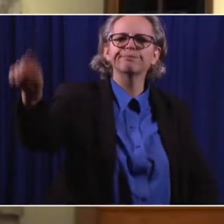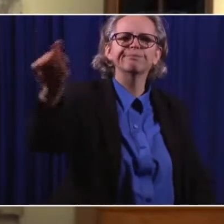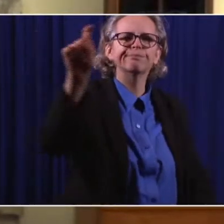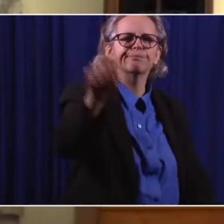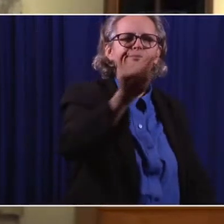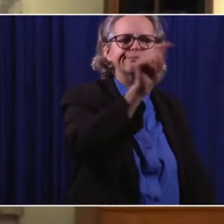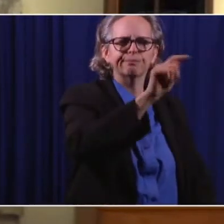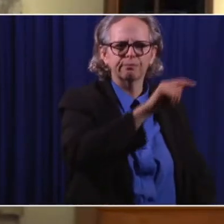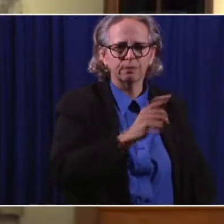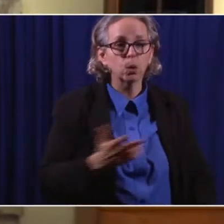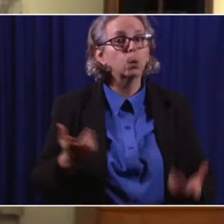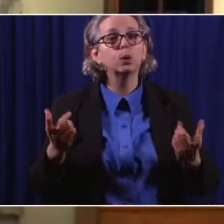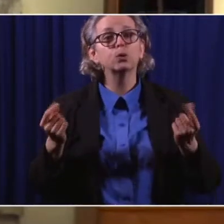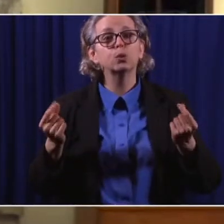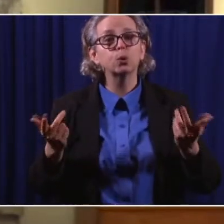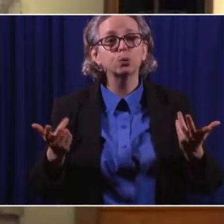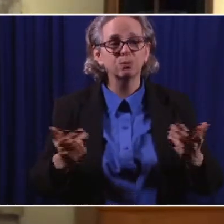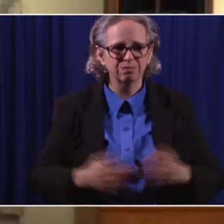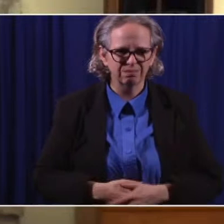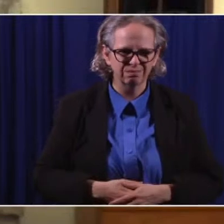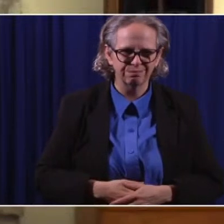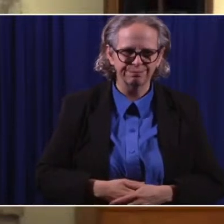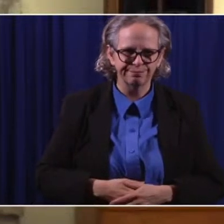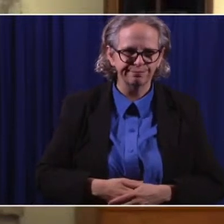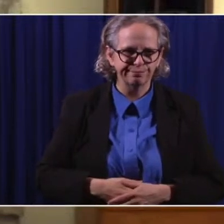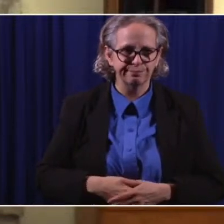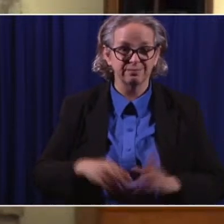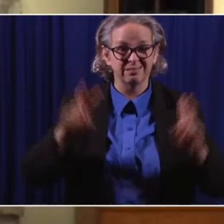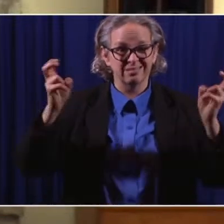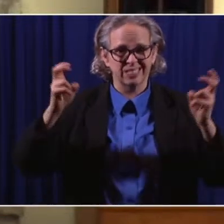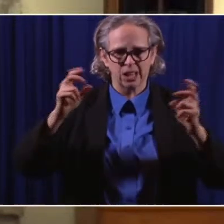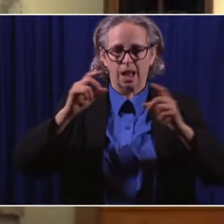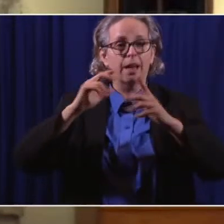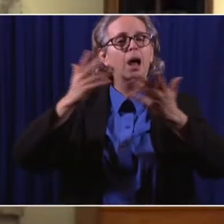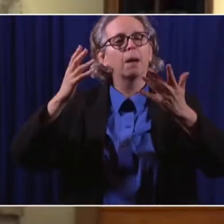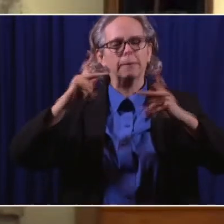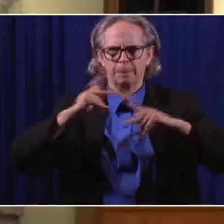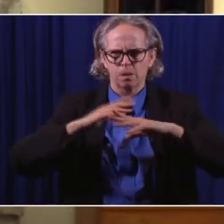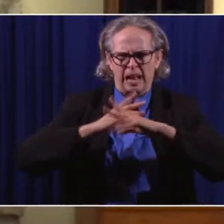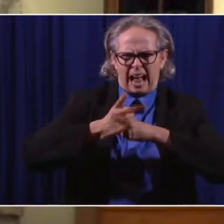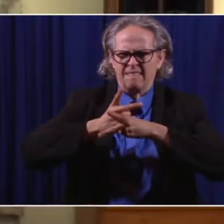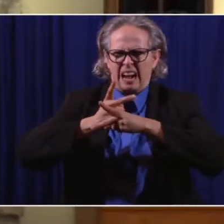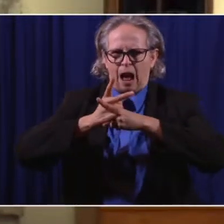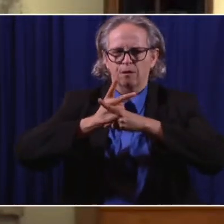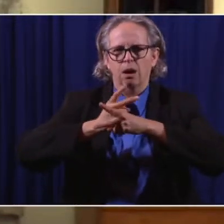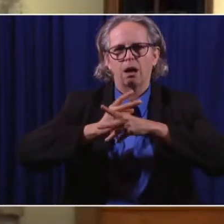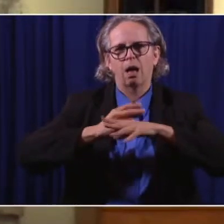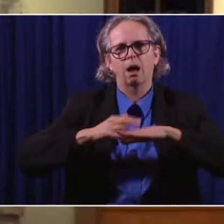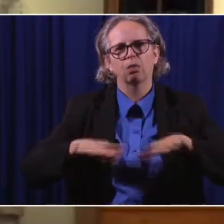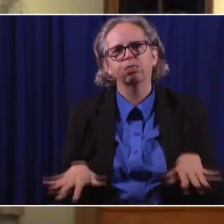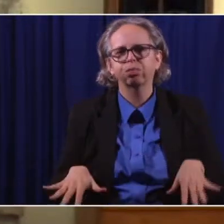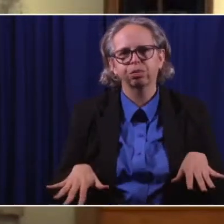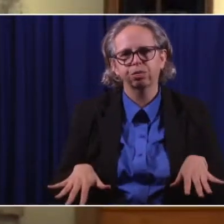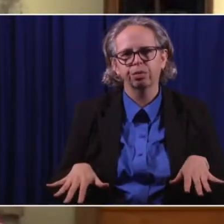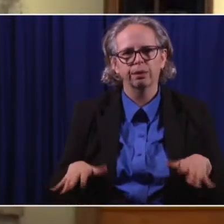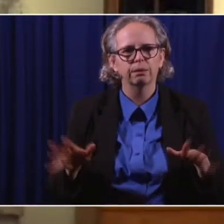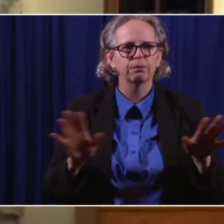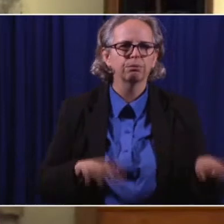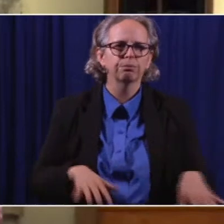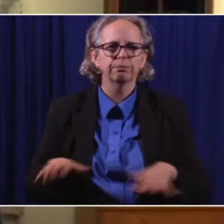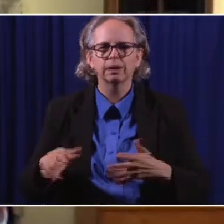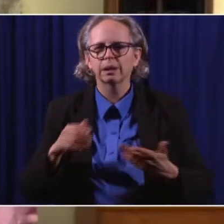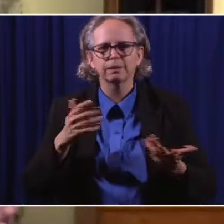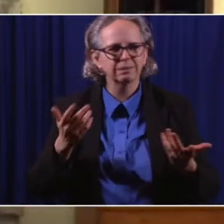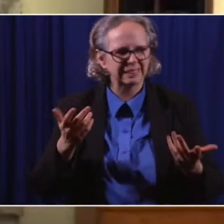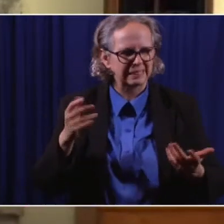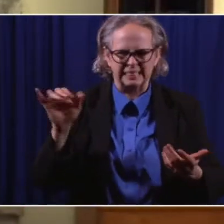down. Christie's story is really speaks volumes about what can happen. You can be very, very careful. You let your guard down